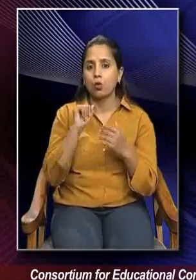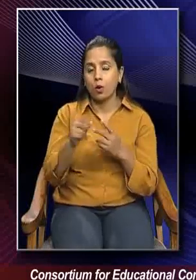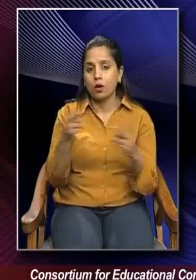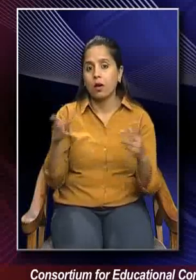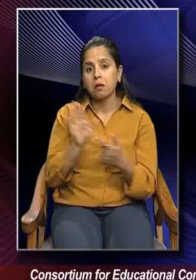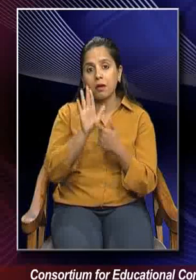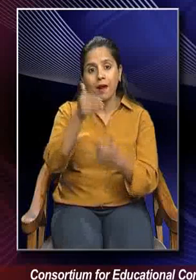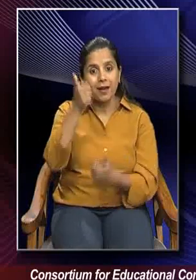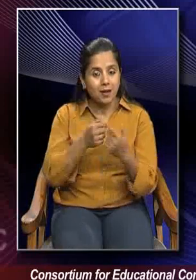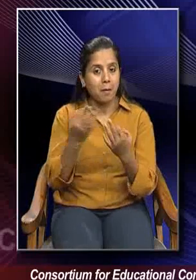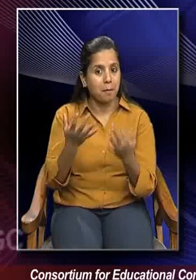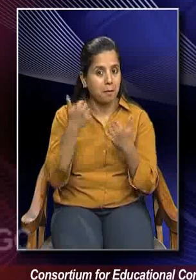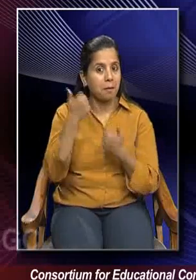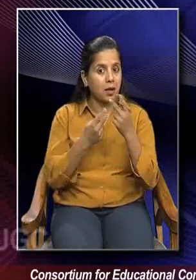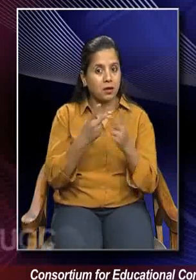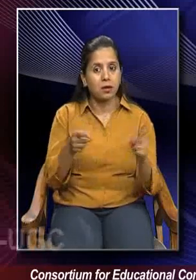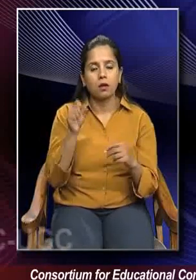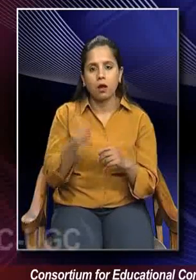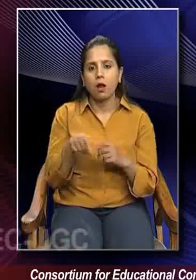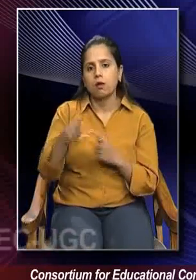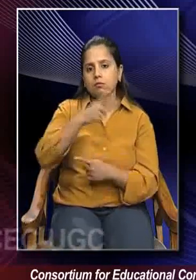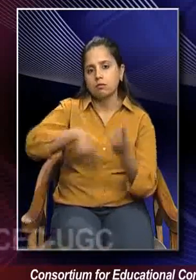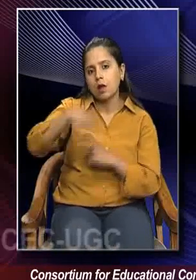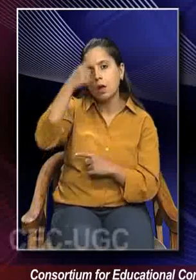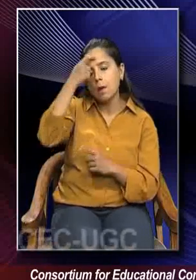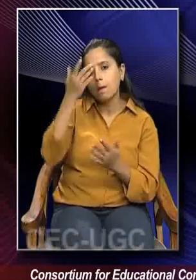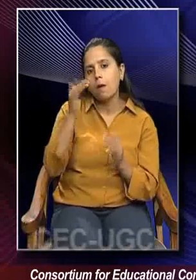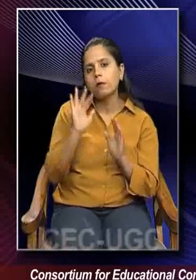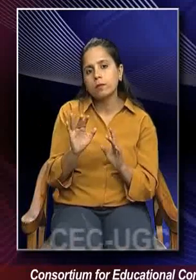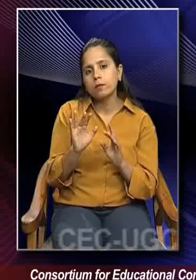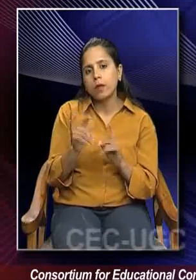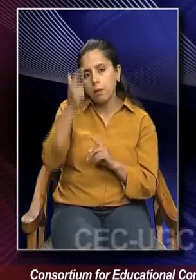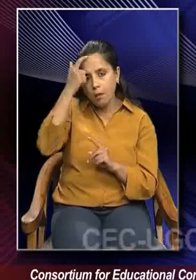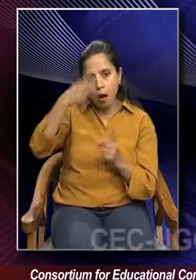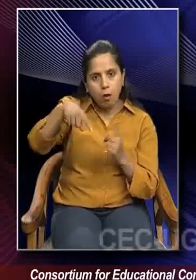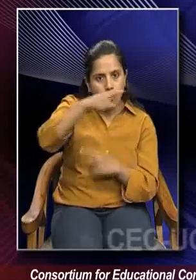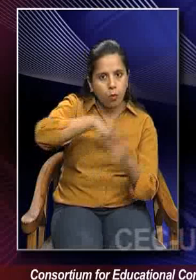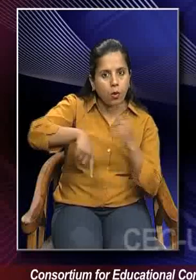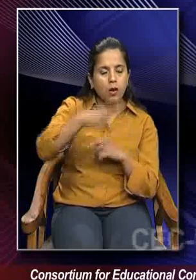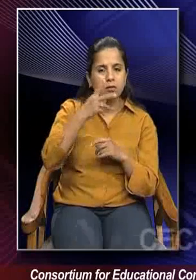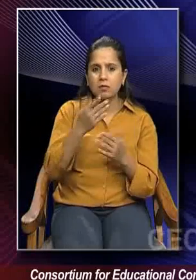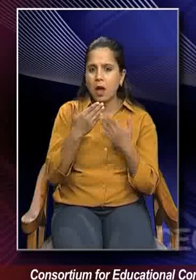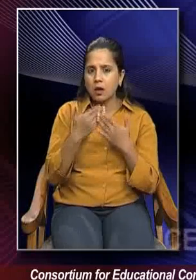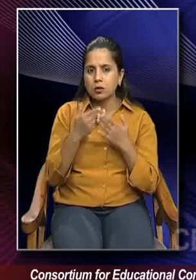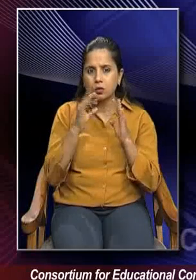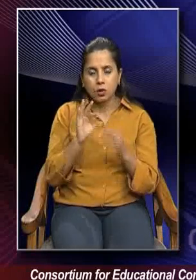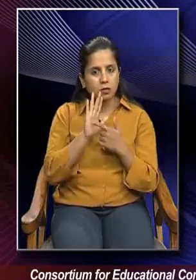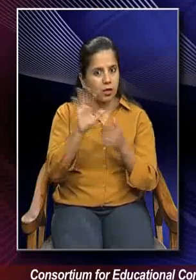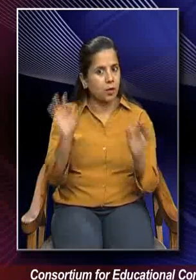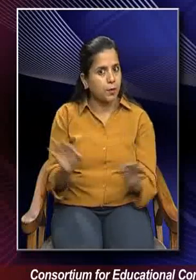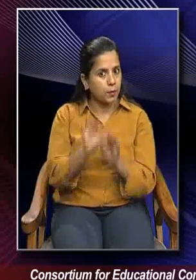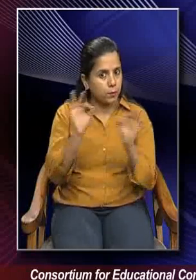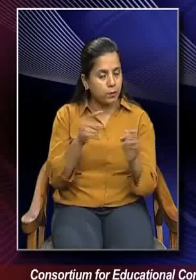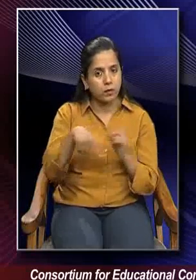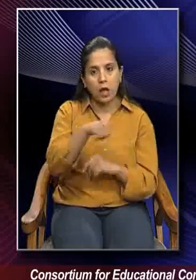can create a vicious circle. The poor academic performance